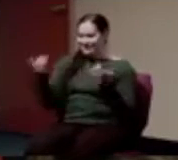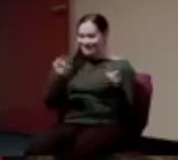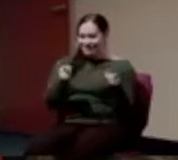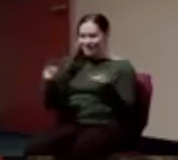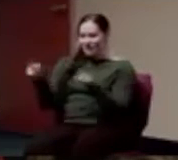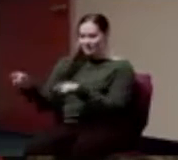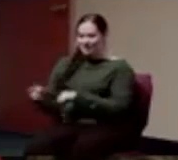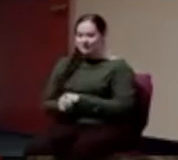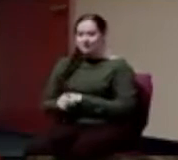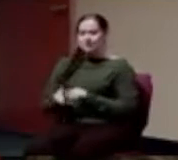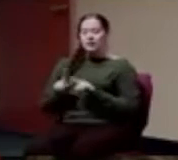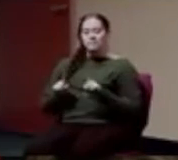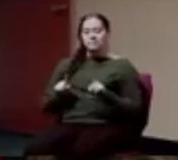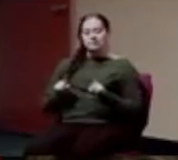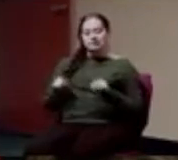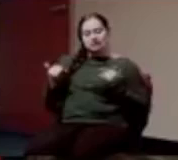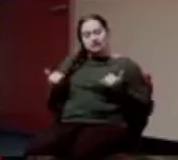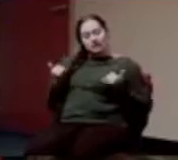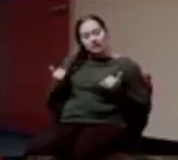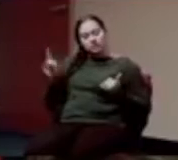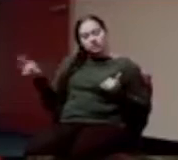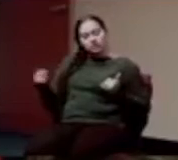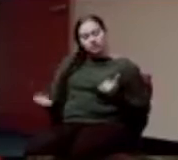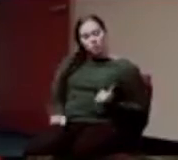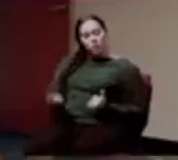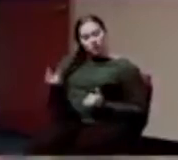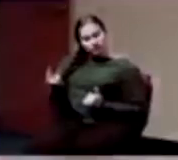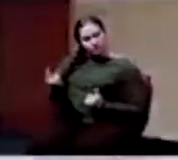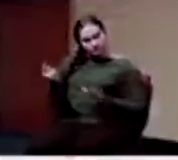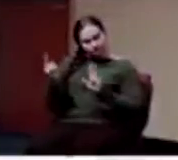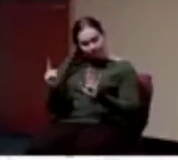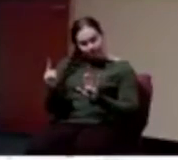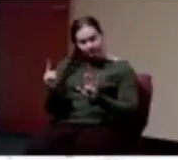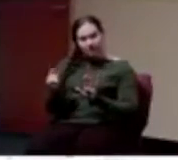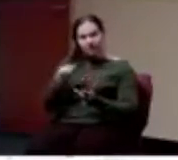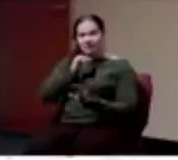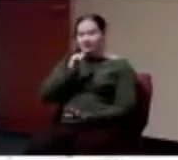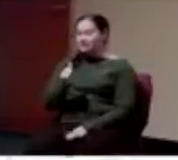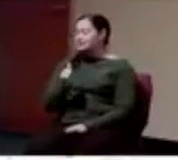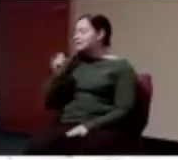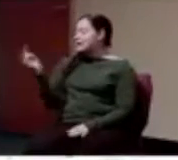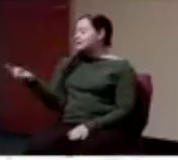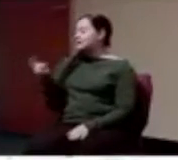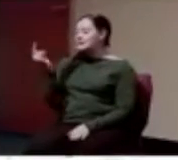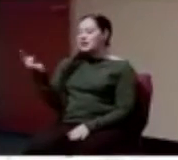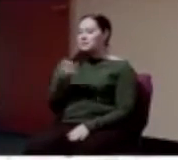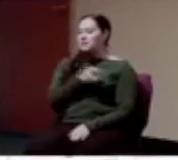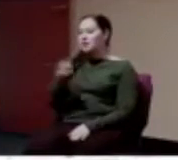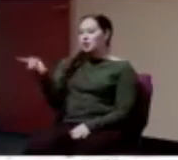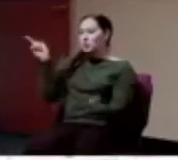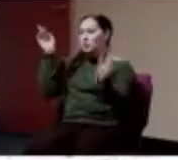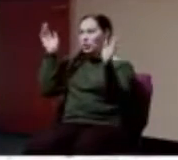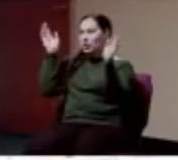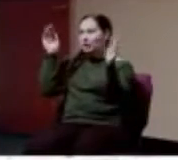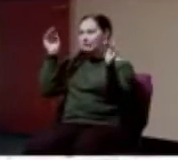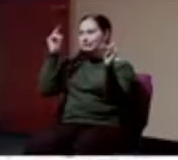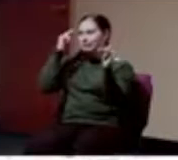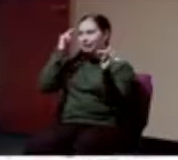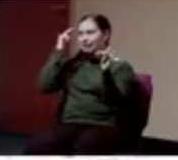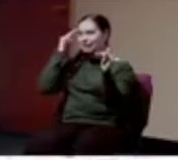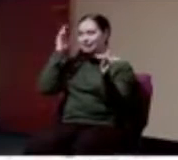morning, I just want to share with you one, and it is not something you're expecting to hear.